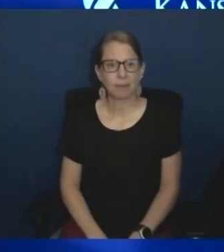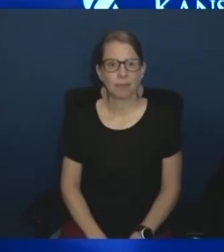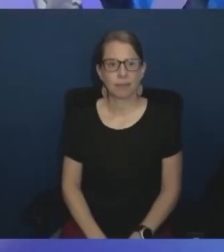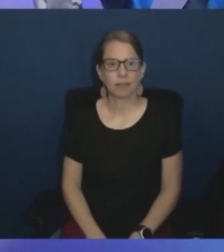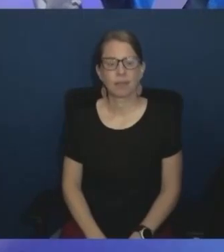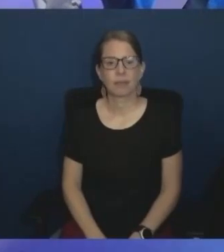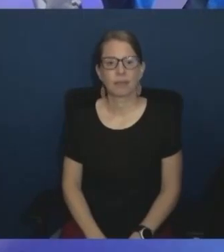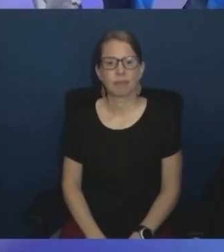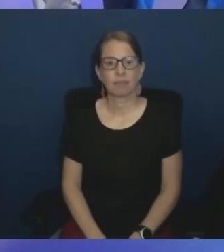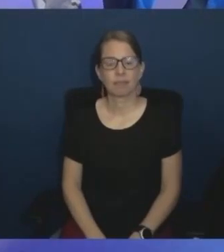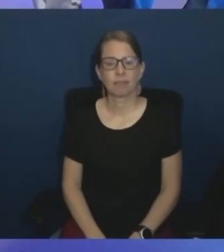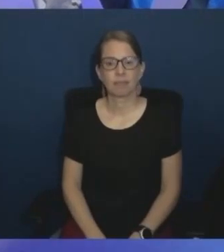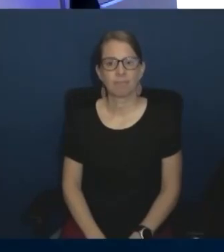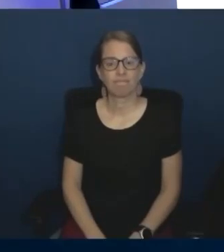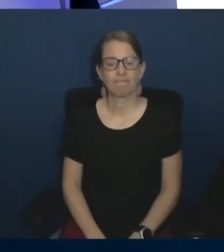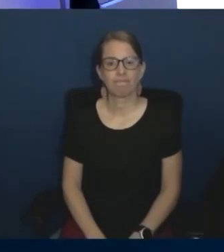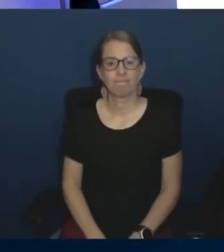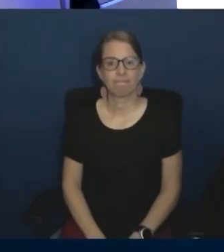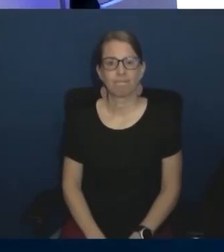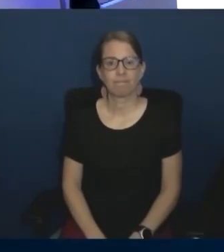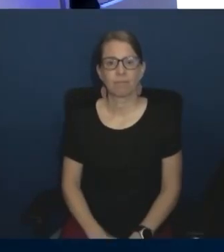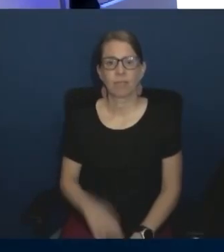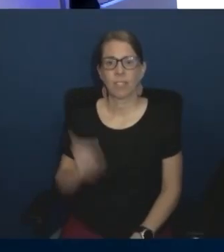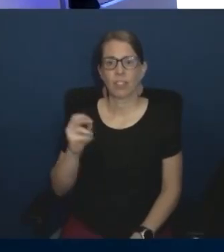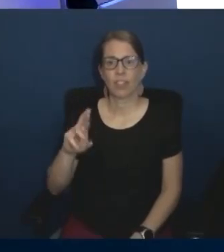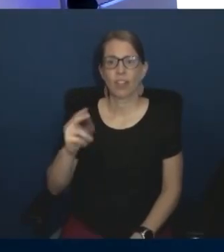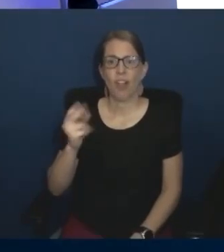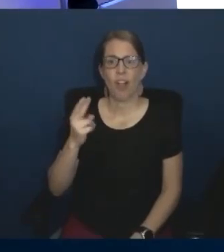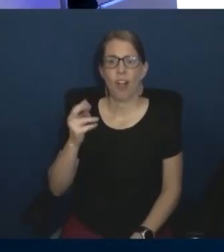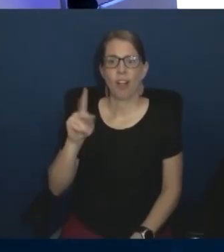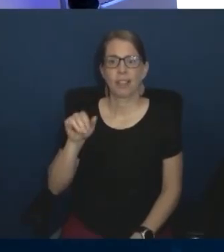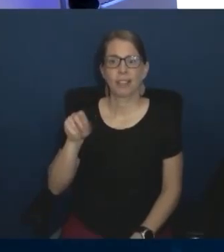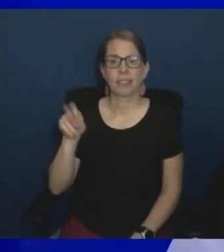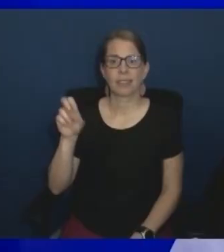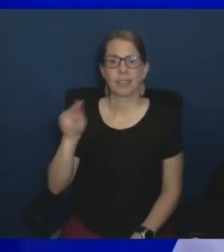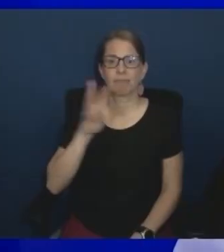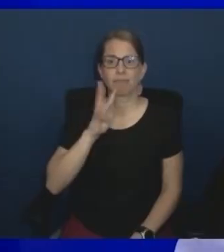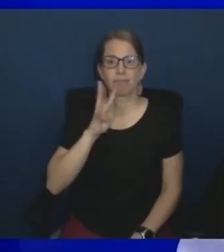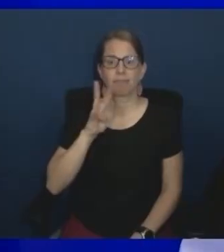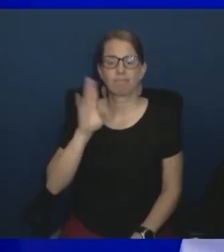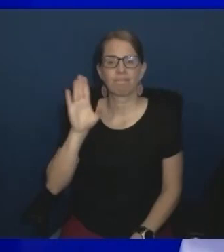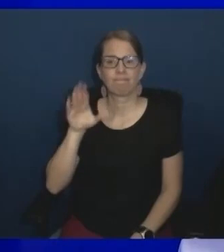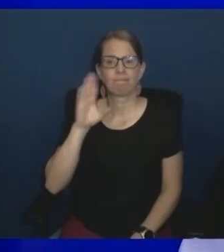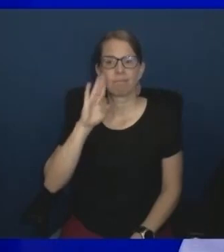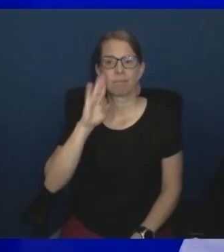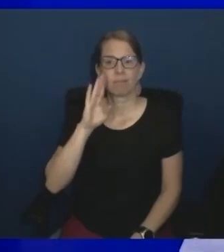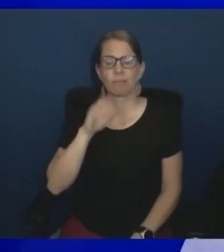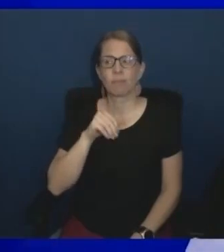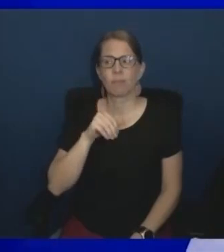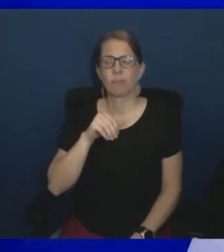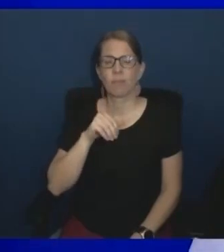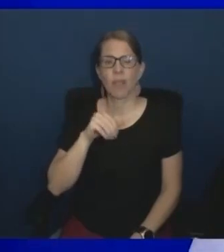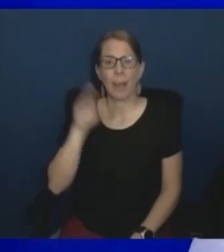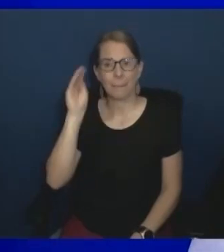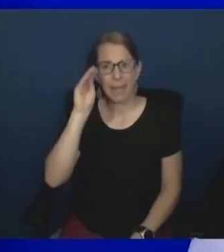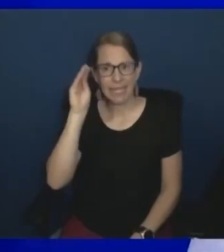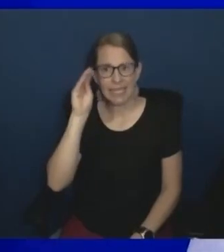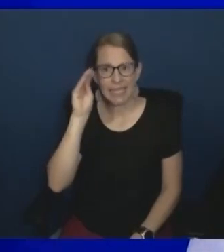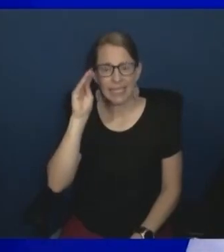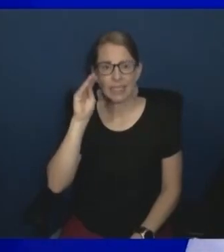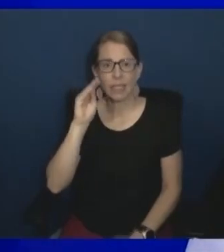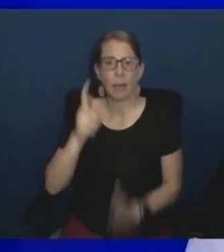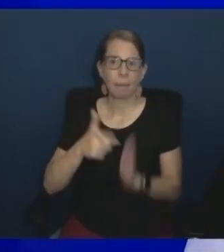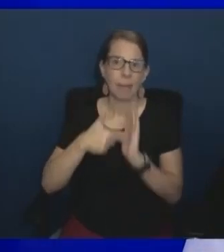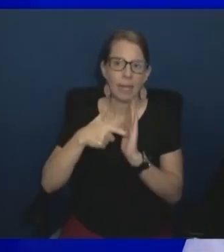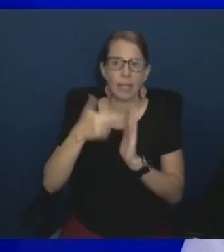So. Yeah, I think that's a good point. There are these opinions and mandates and rules and